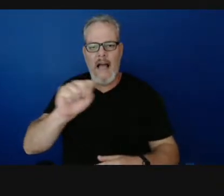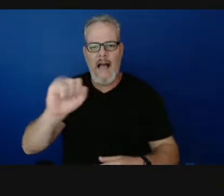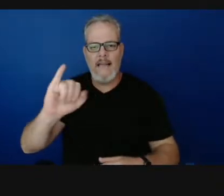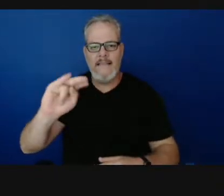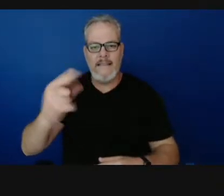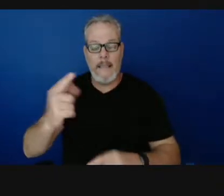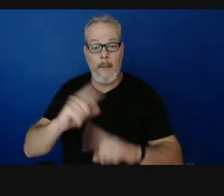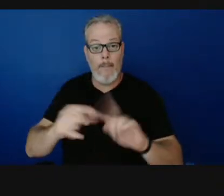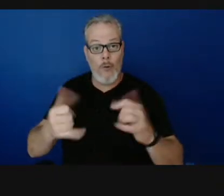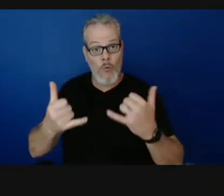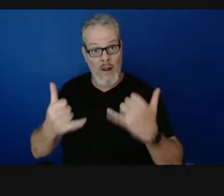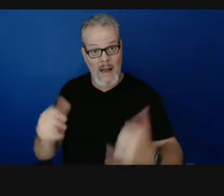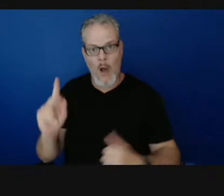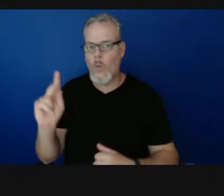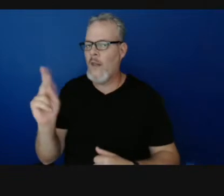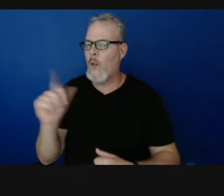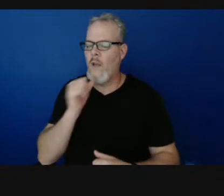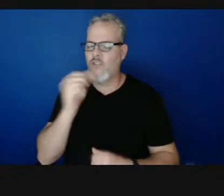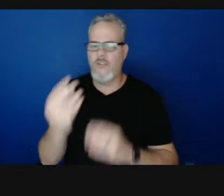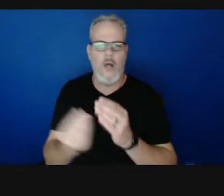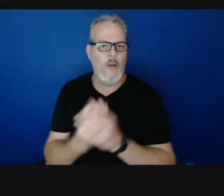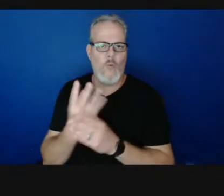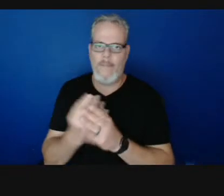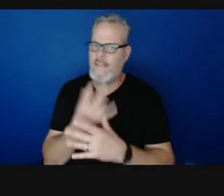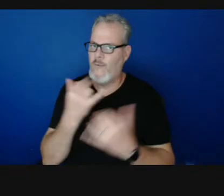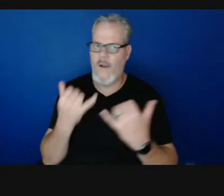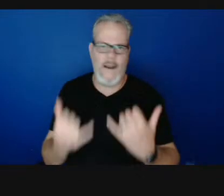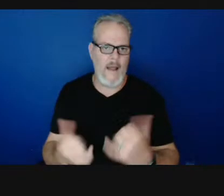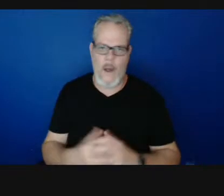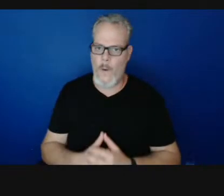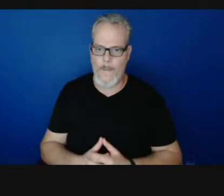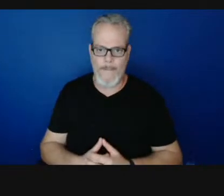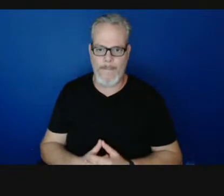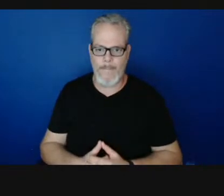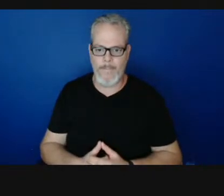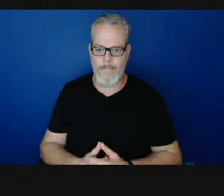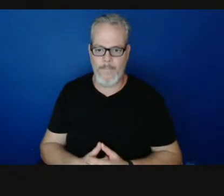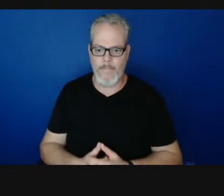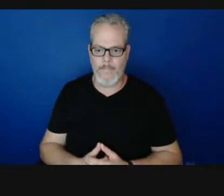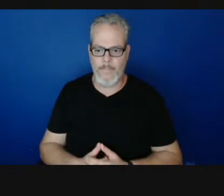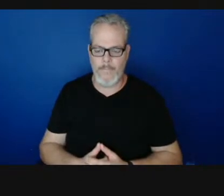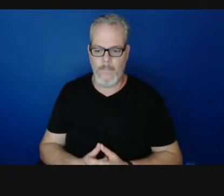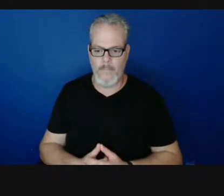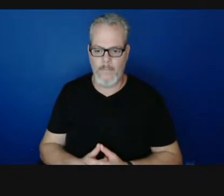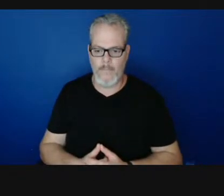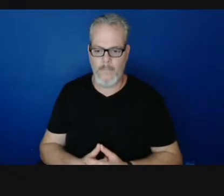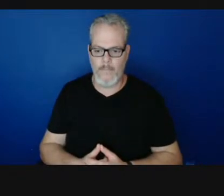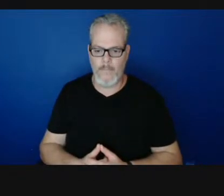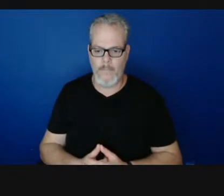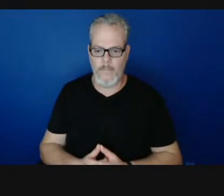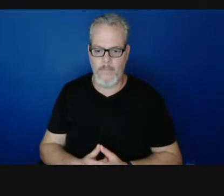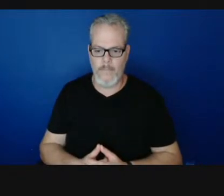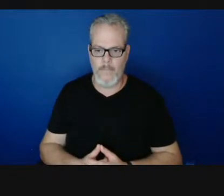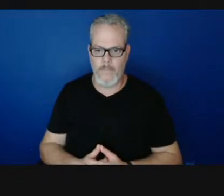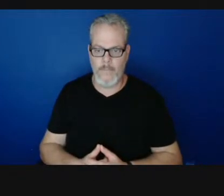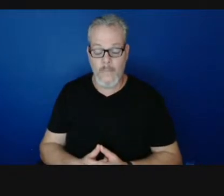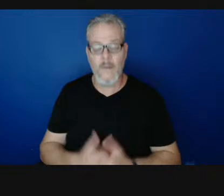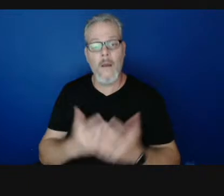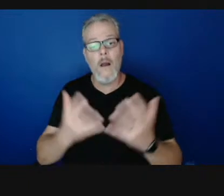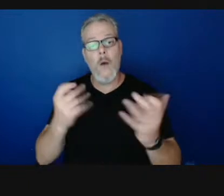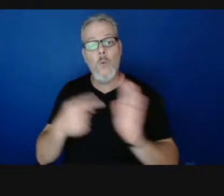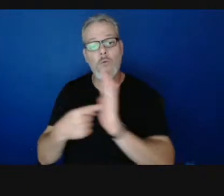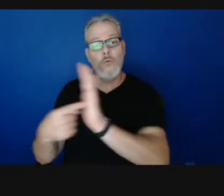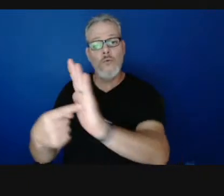erupting. So before I talk about the holiday excitement, I just wanted to step back and show this plot of